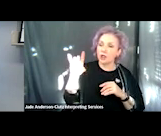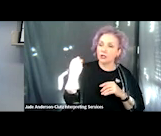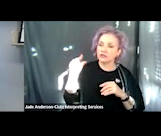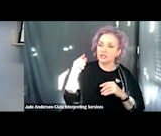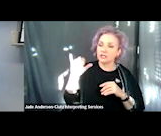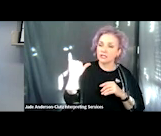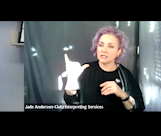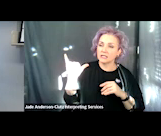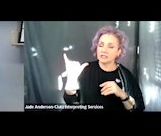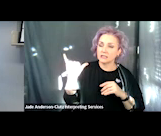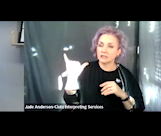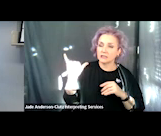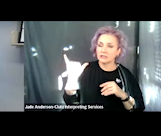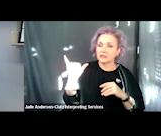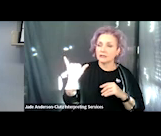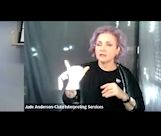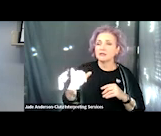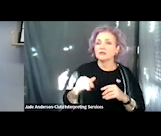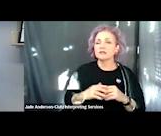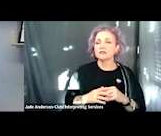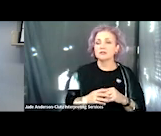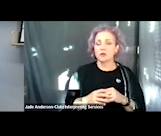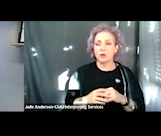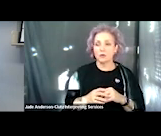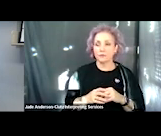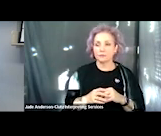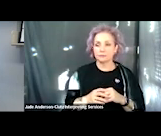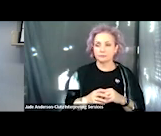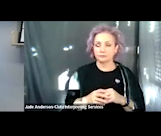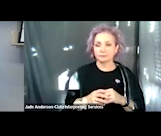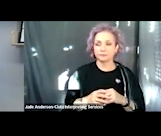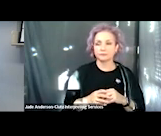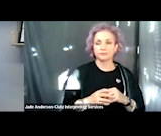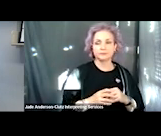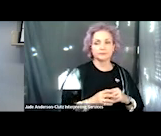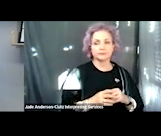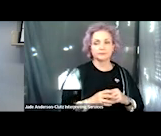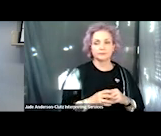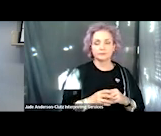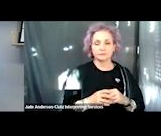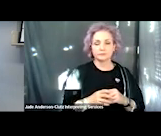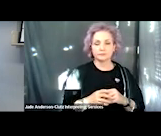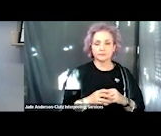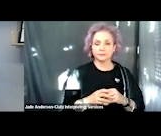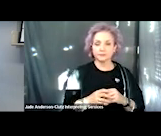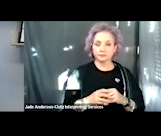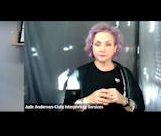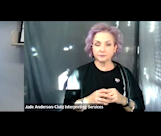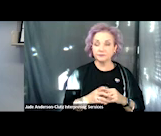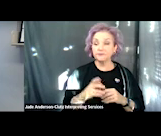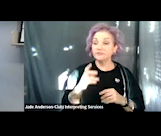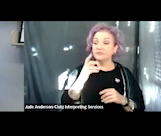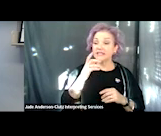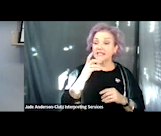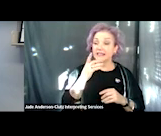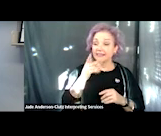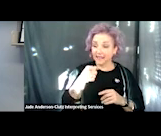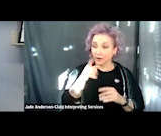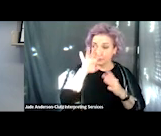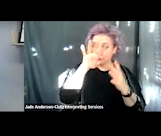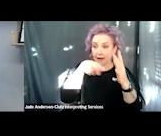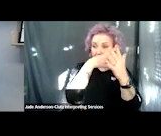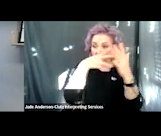regions. So what you're seeing here is sort of each color is a different brain region, and you can see how the brain regions